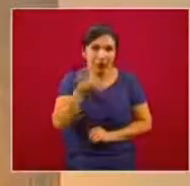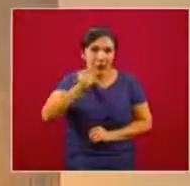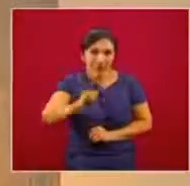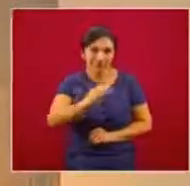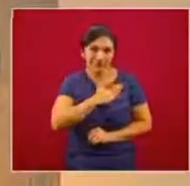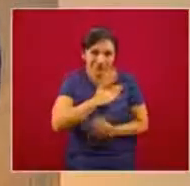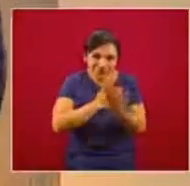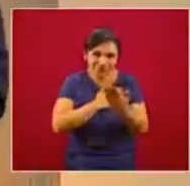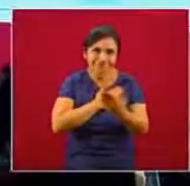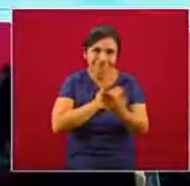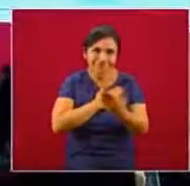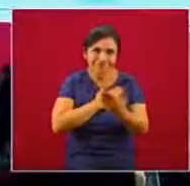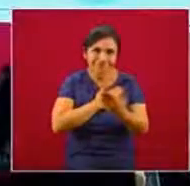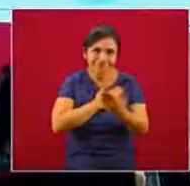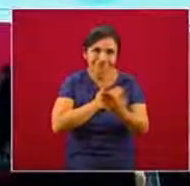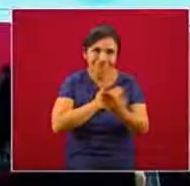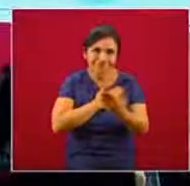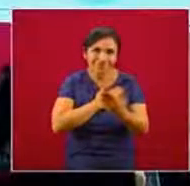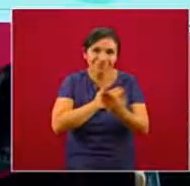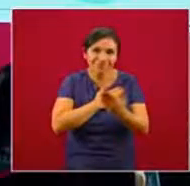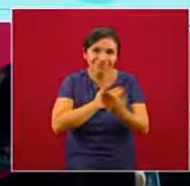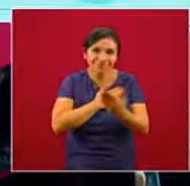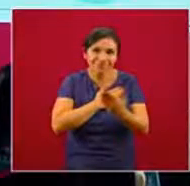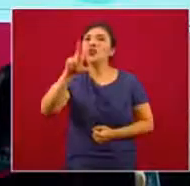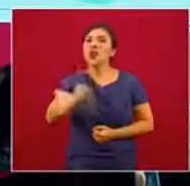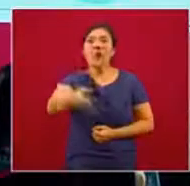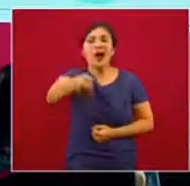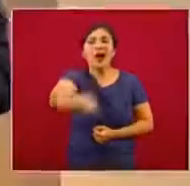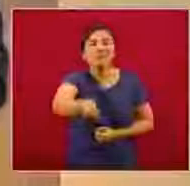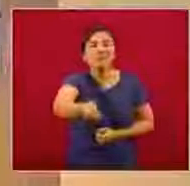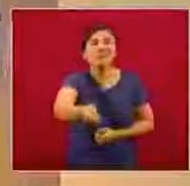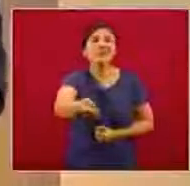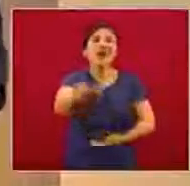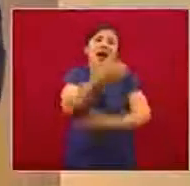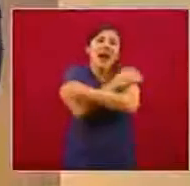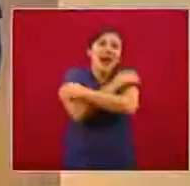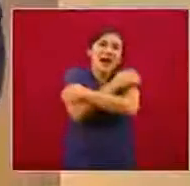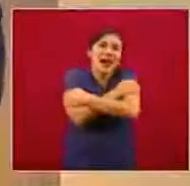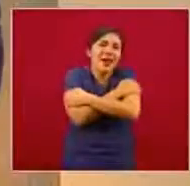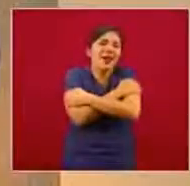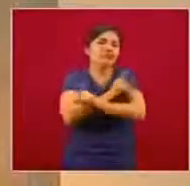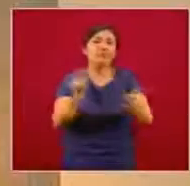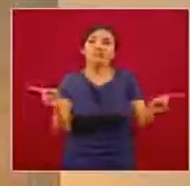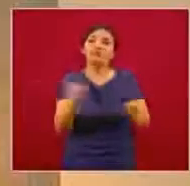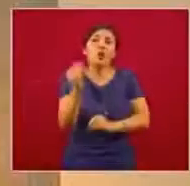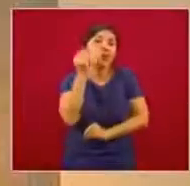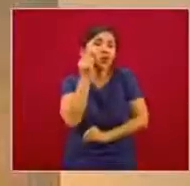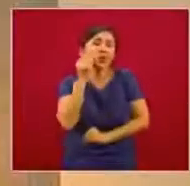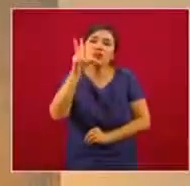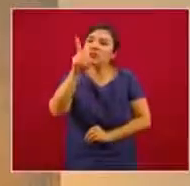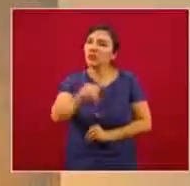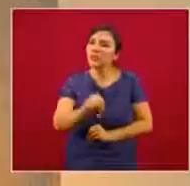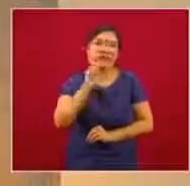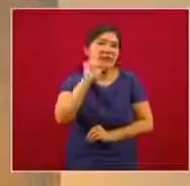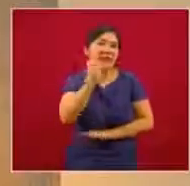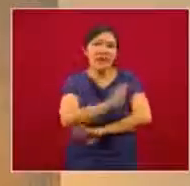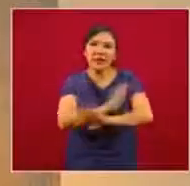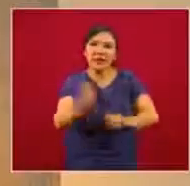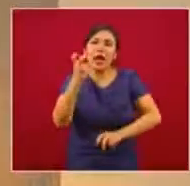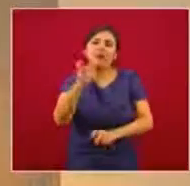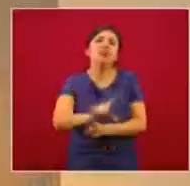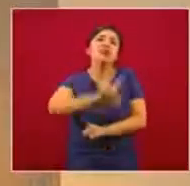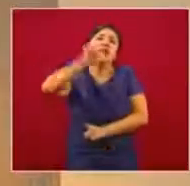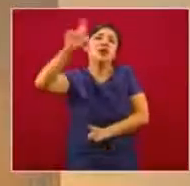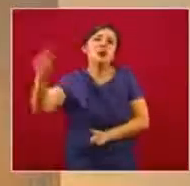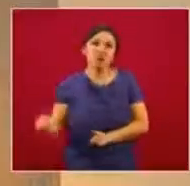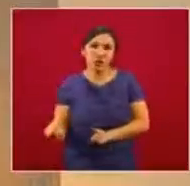greetings, just by touching their hearts, but not handshaking or hugging